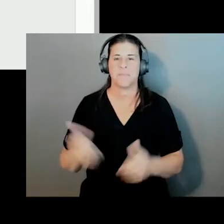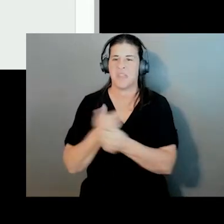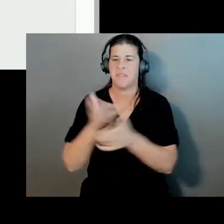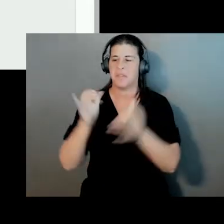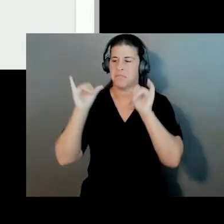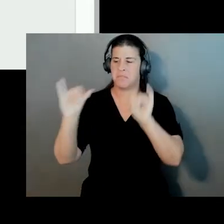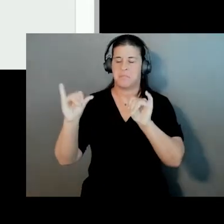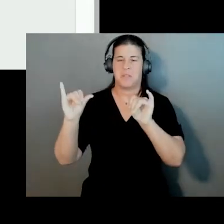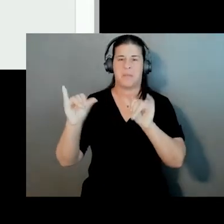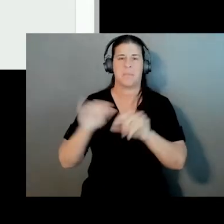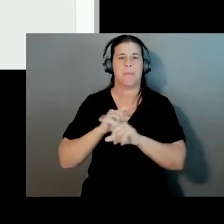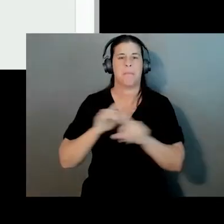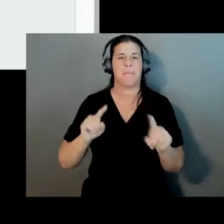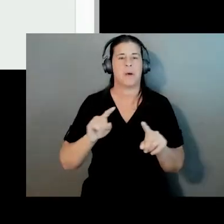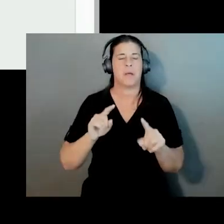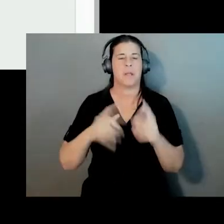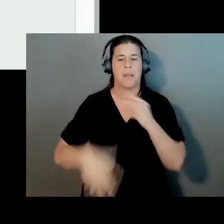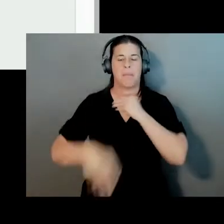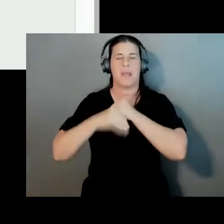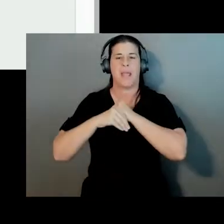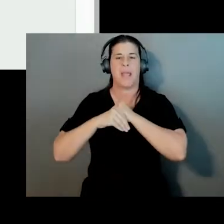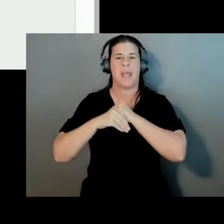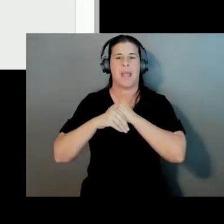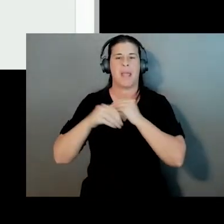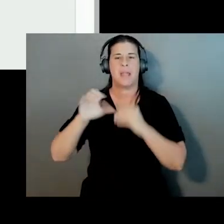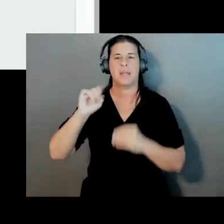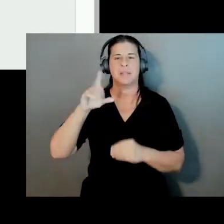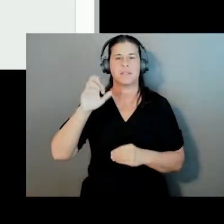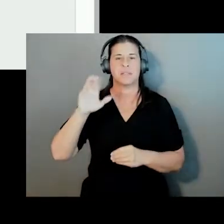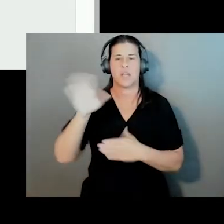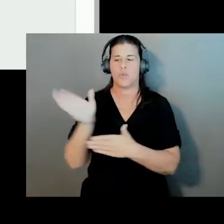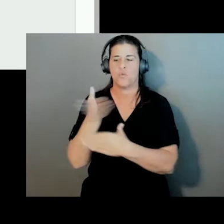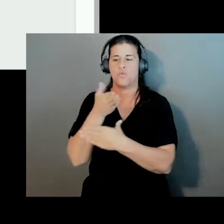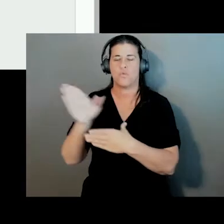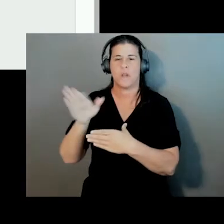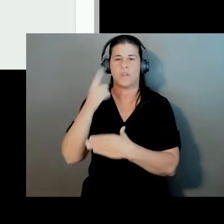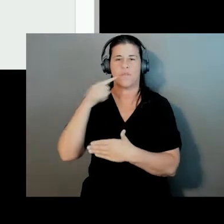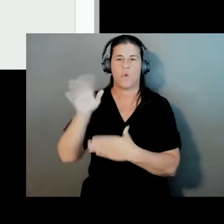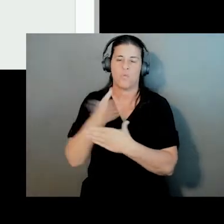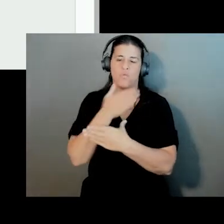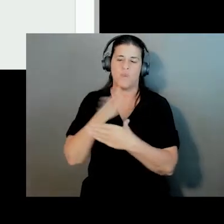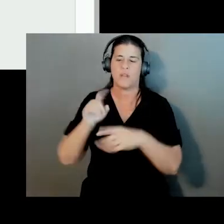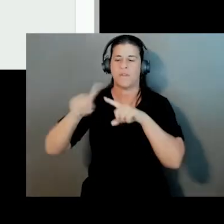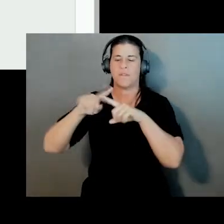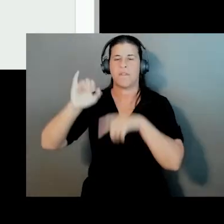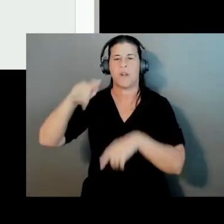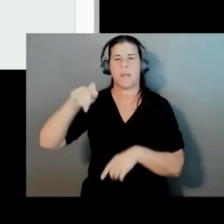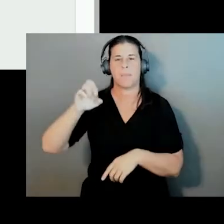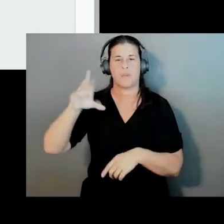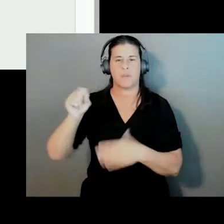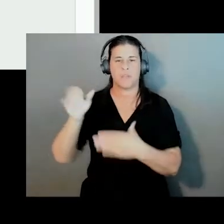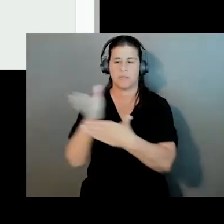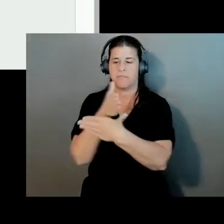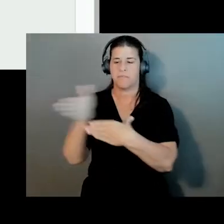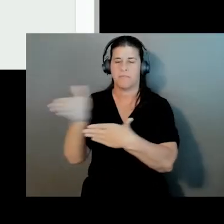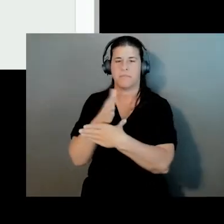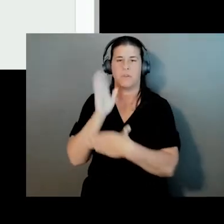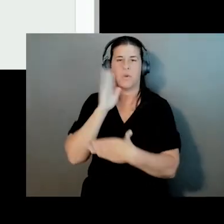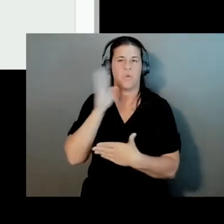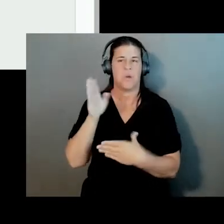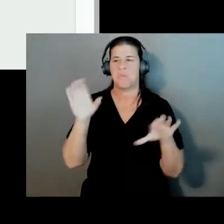But I am going to add a CIDR range here, so a range of IP addresses. So I'm just going to do